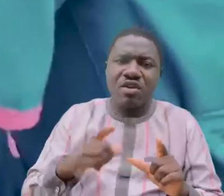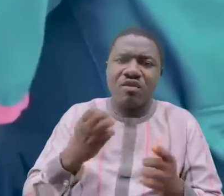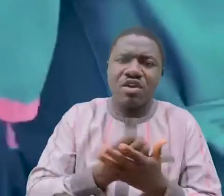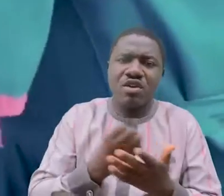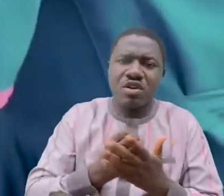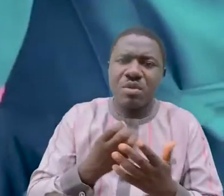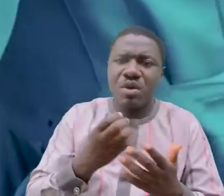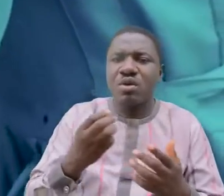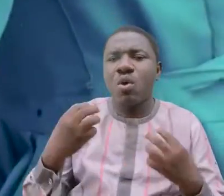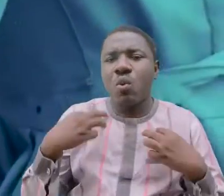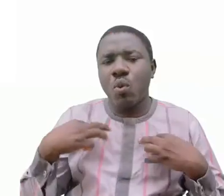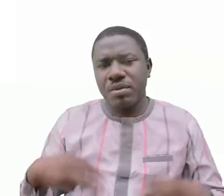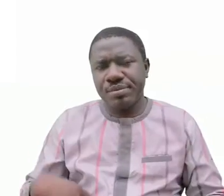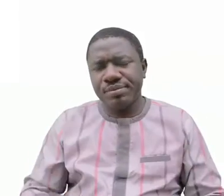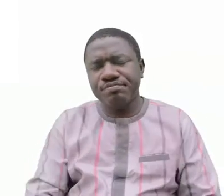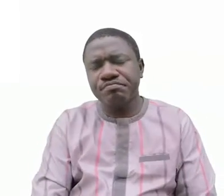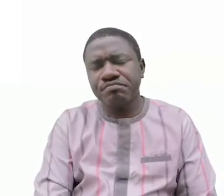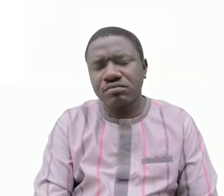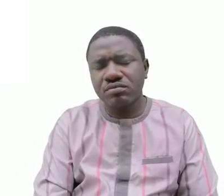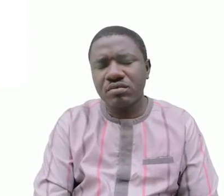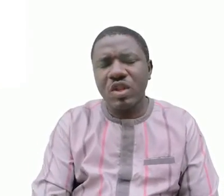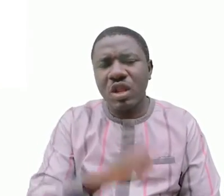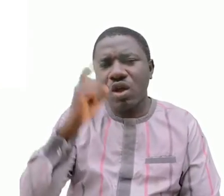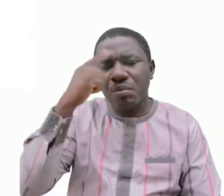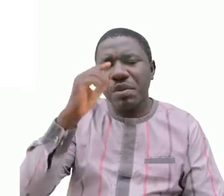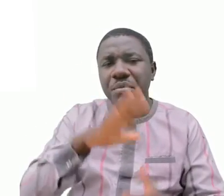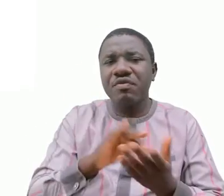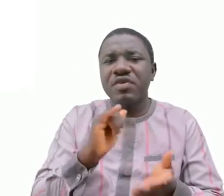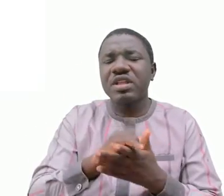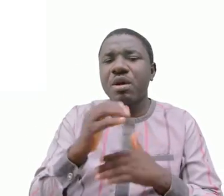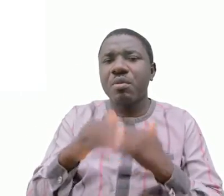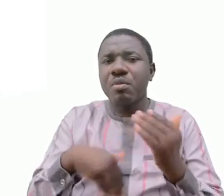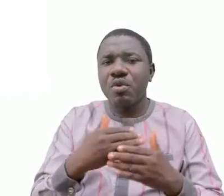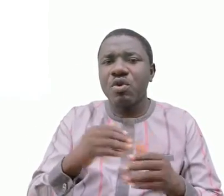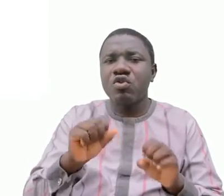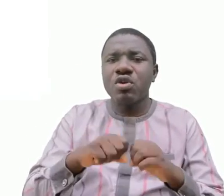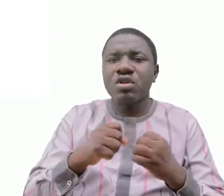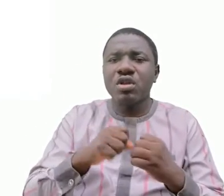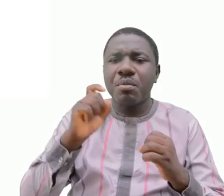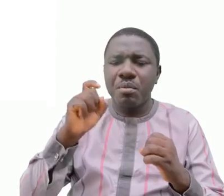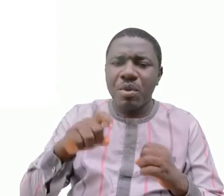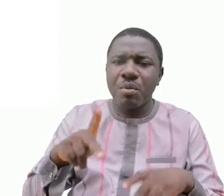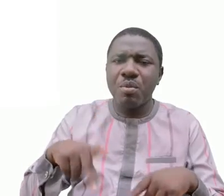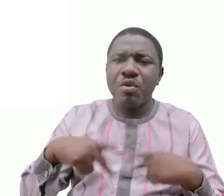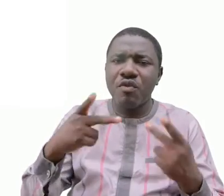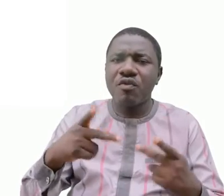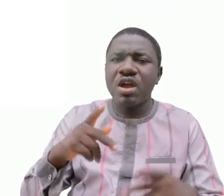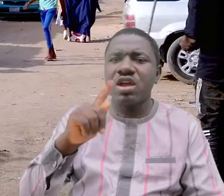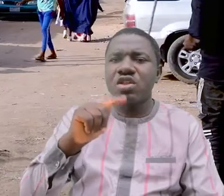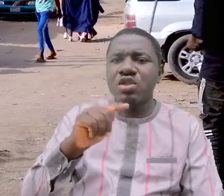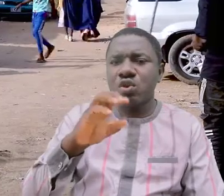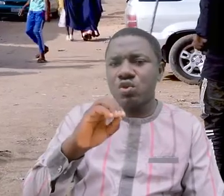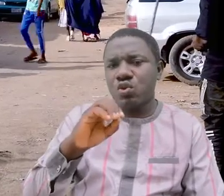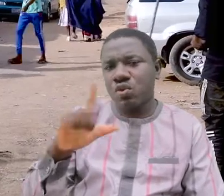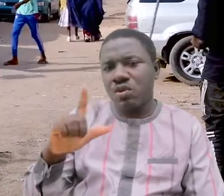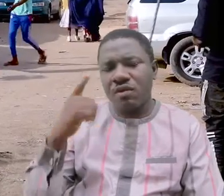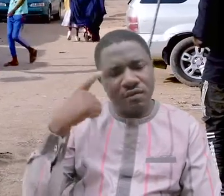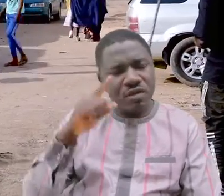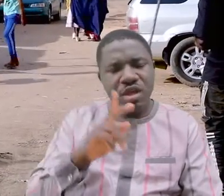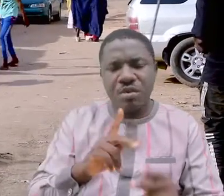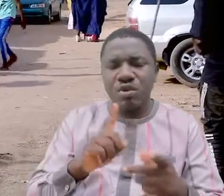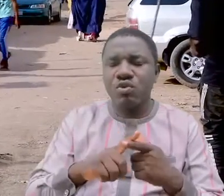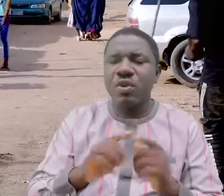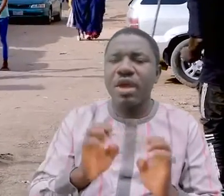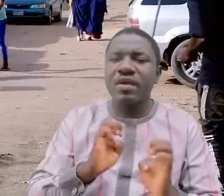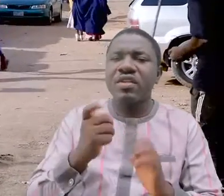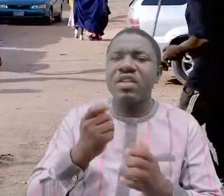and economic well-being. The government believes that a progressive society must provide tools and the